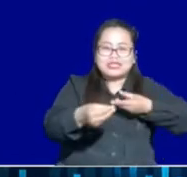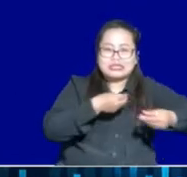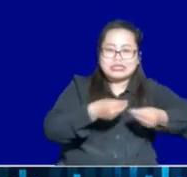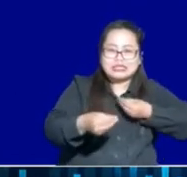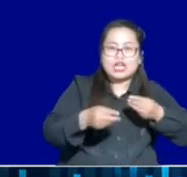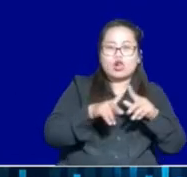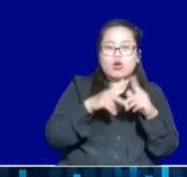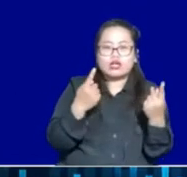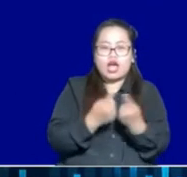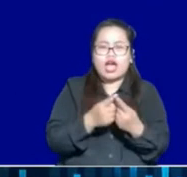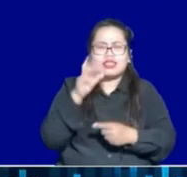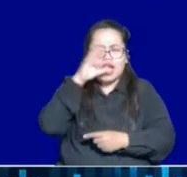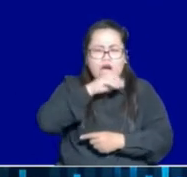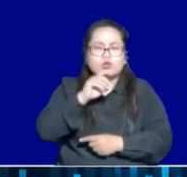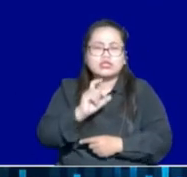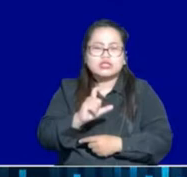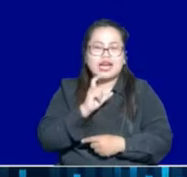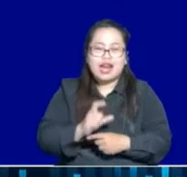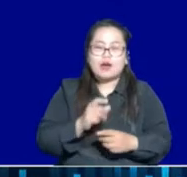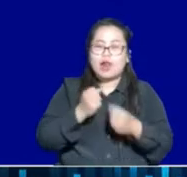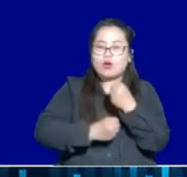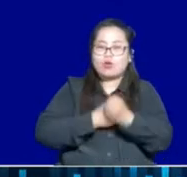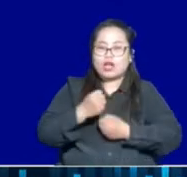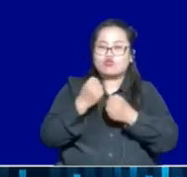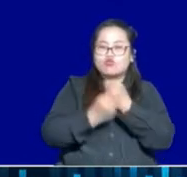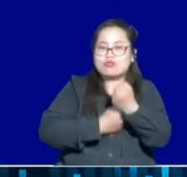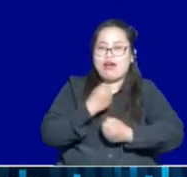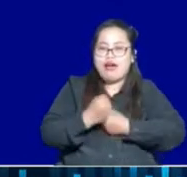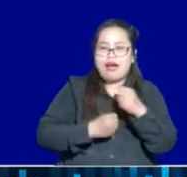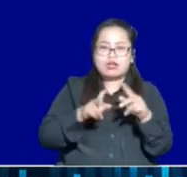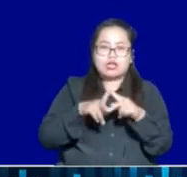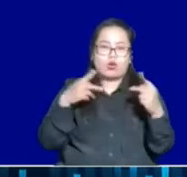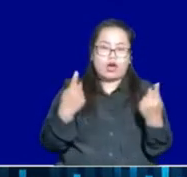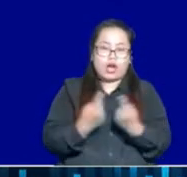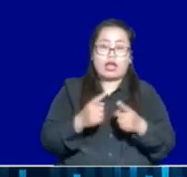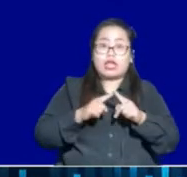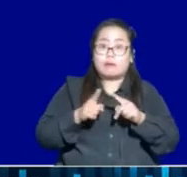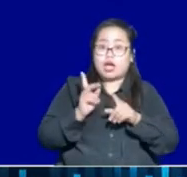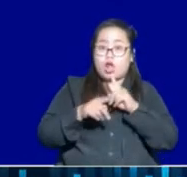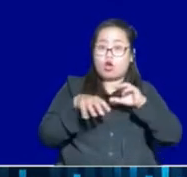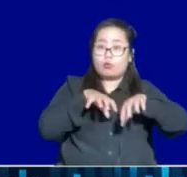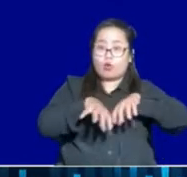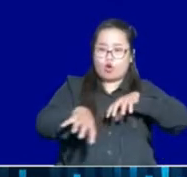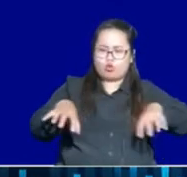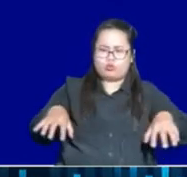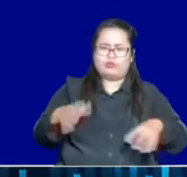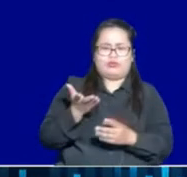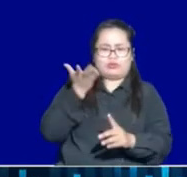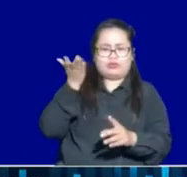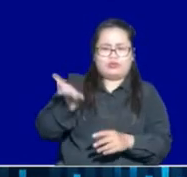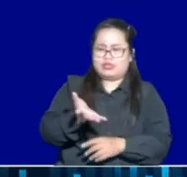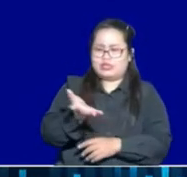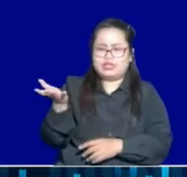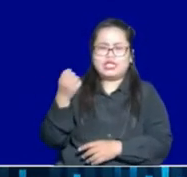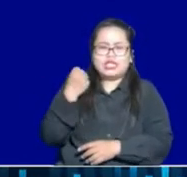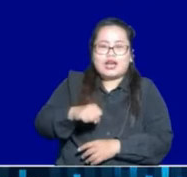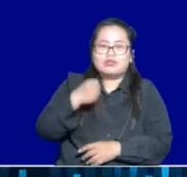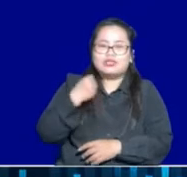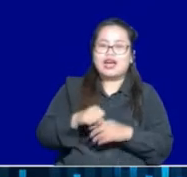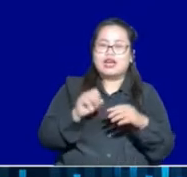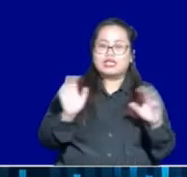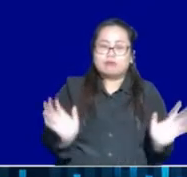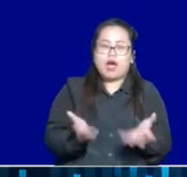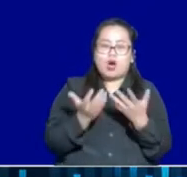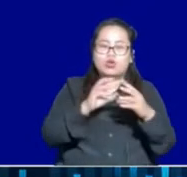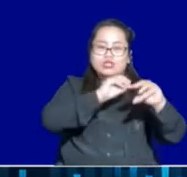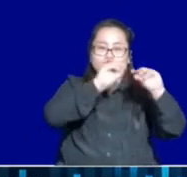in the family. These products here cannot be done in a family. They require too much know-how that